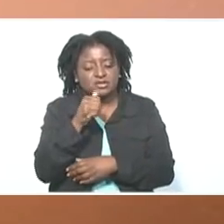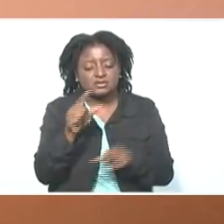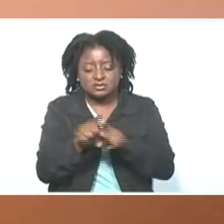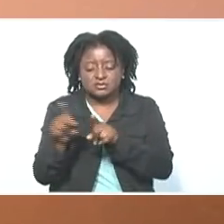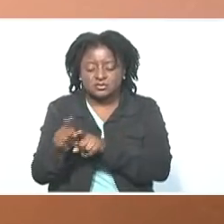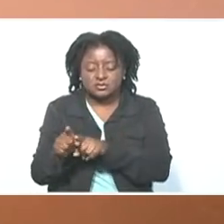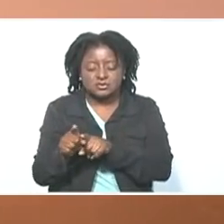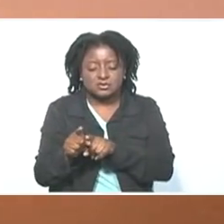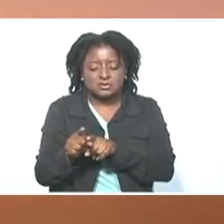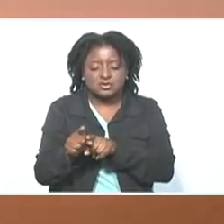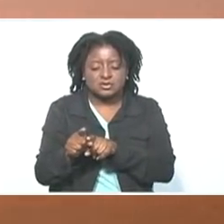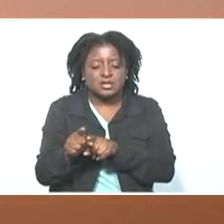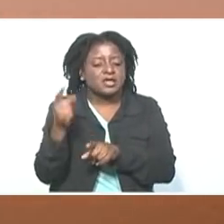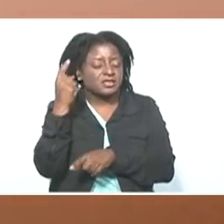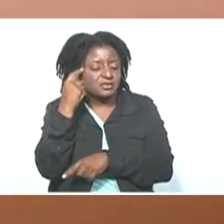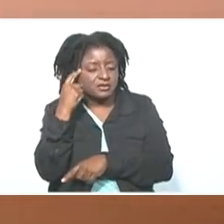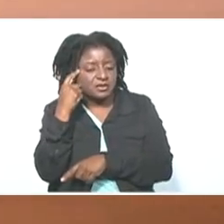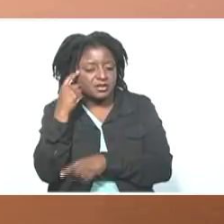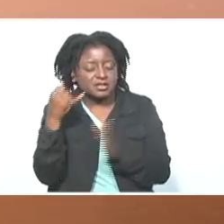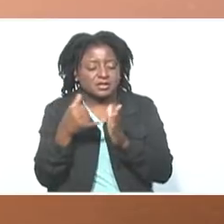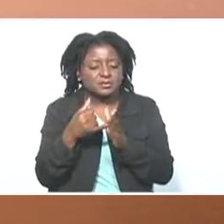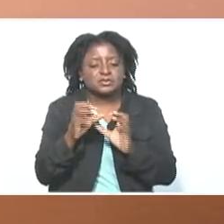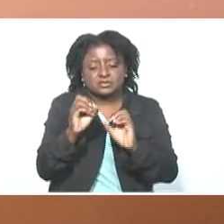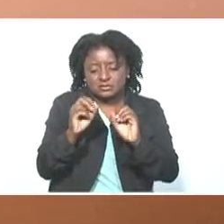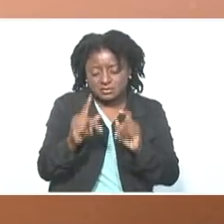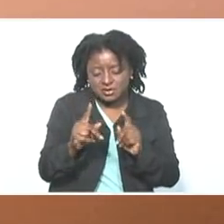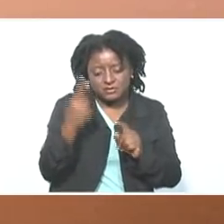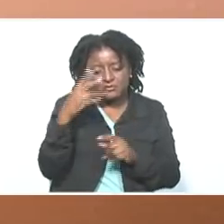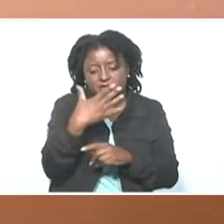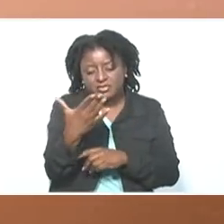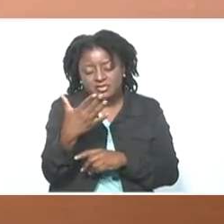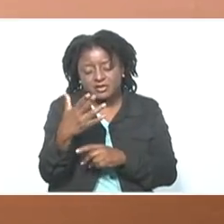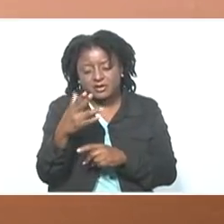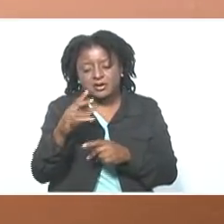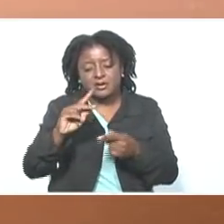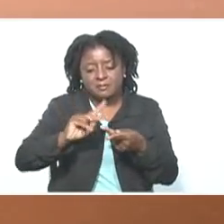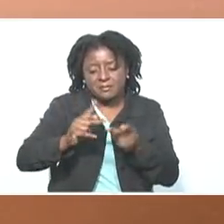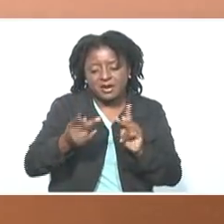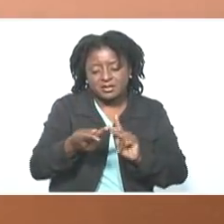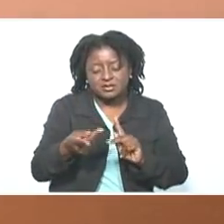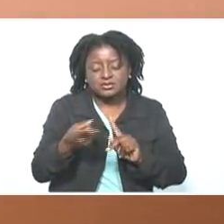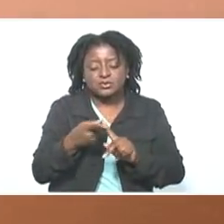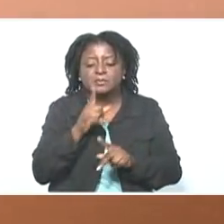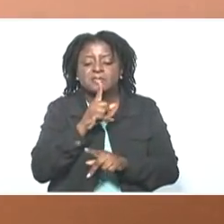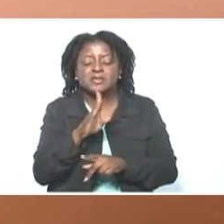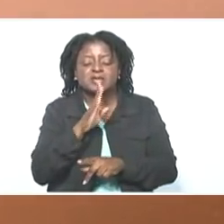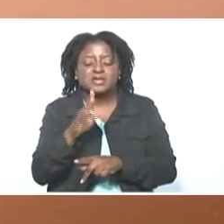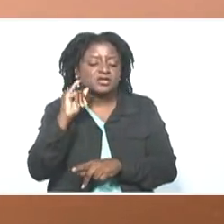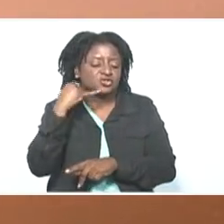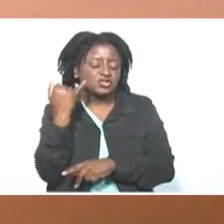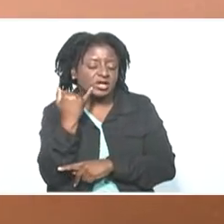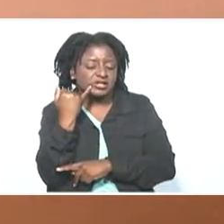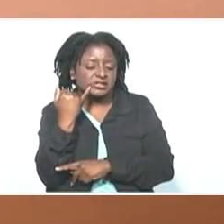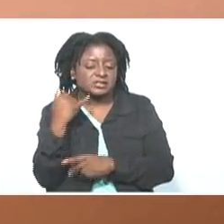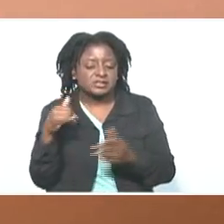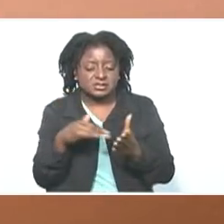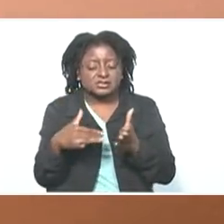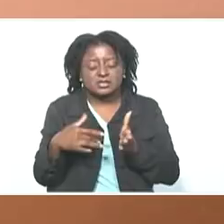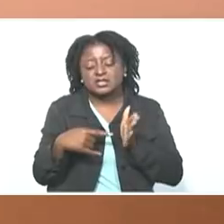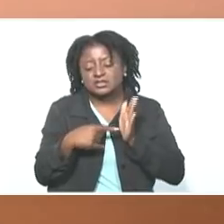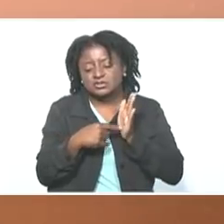to think that it was satisfactory for their partners to be jealous. The study further